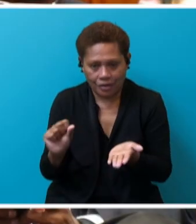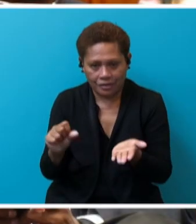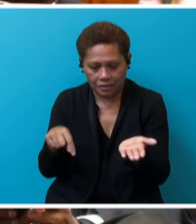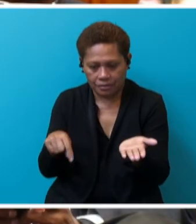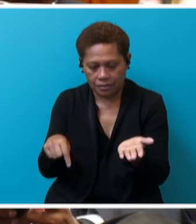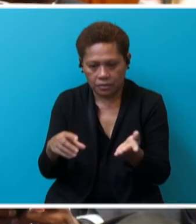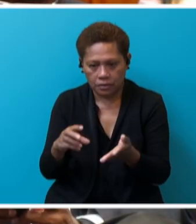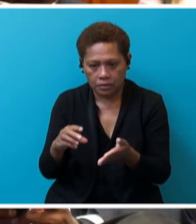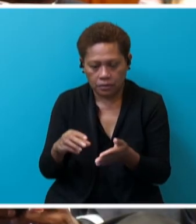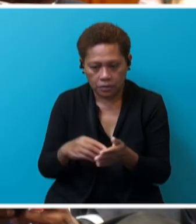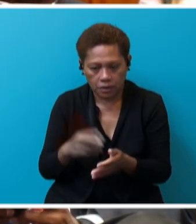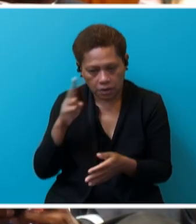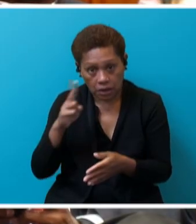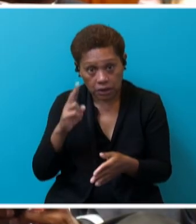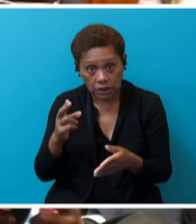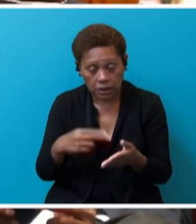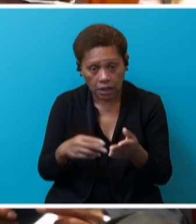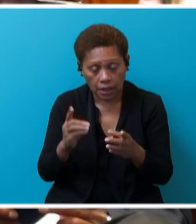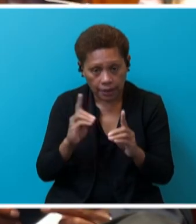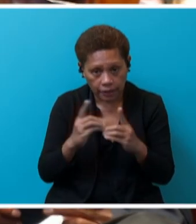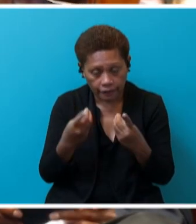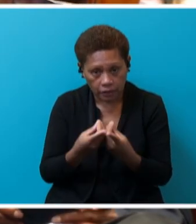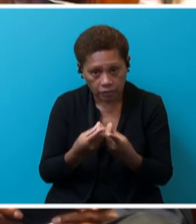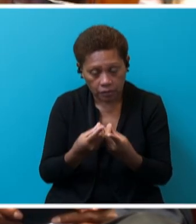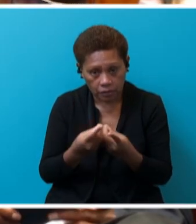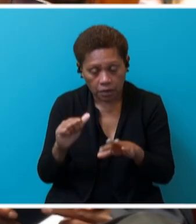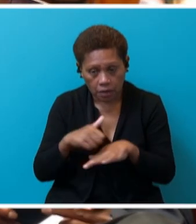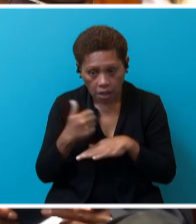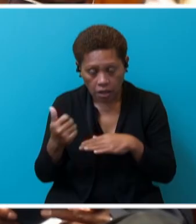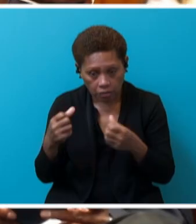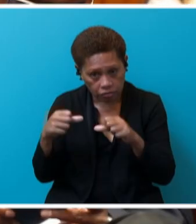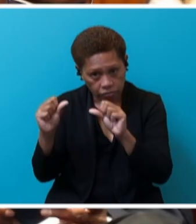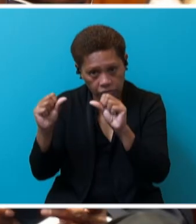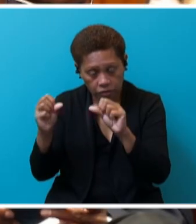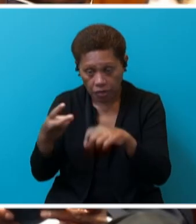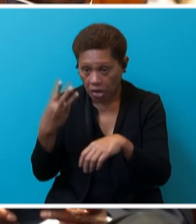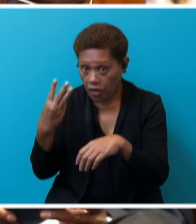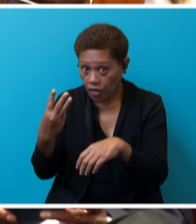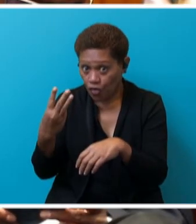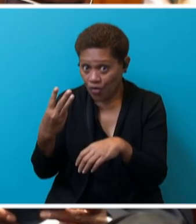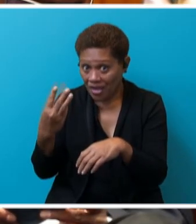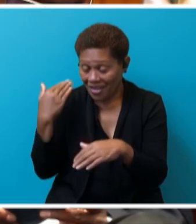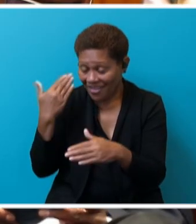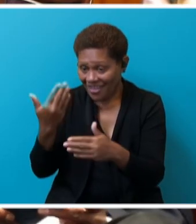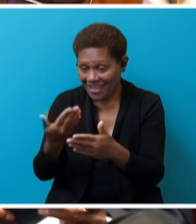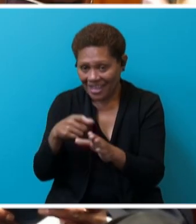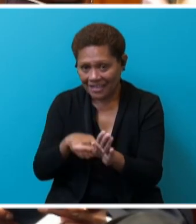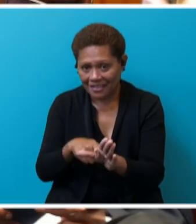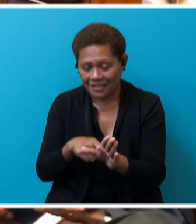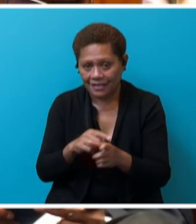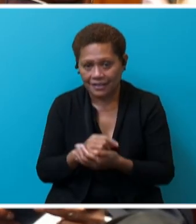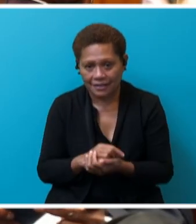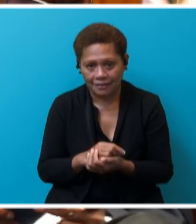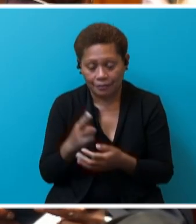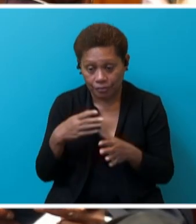development, and the authority's achievements over the last 3 years reflect a commitment to deliver